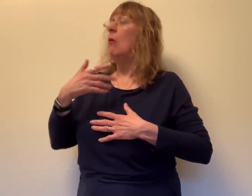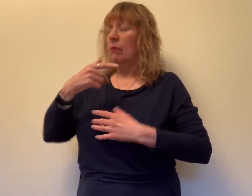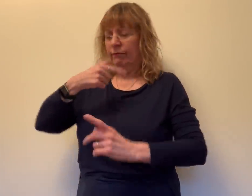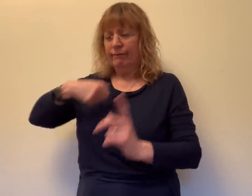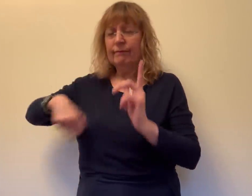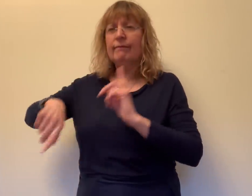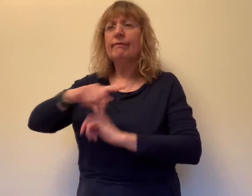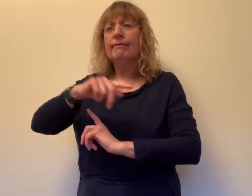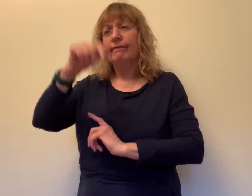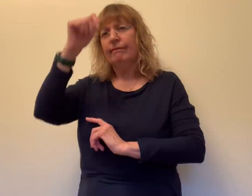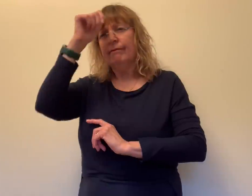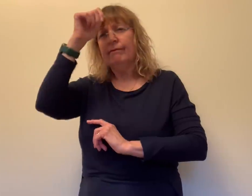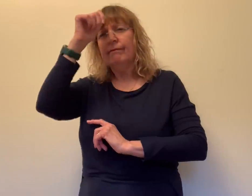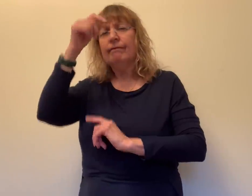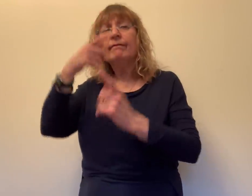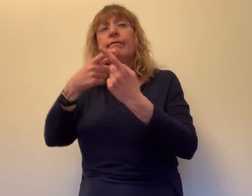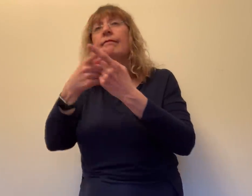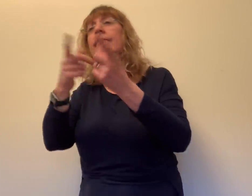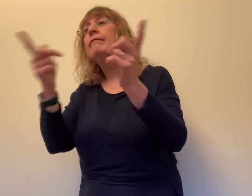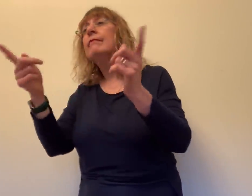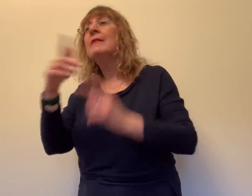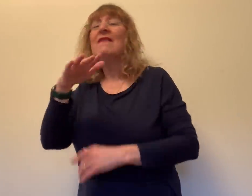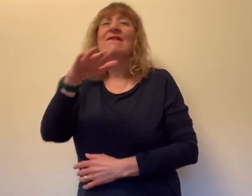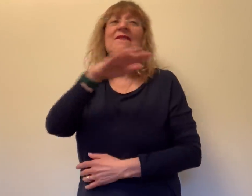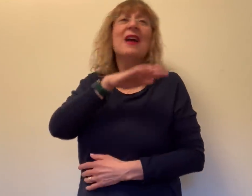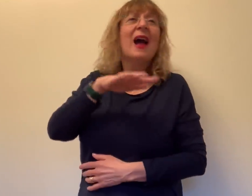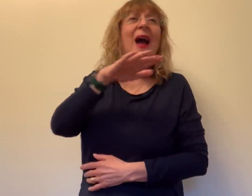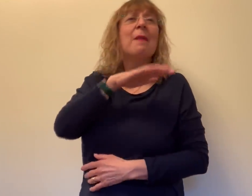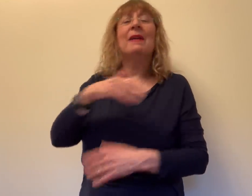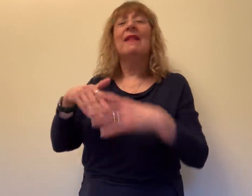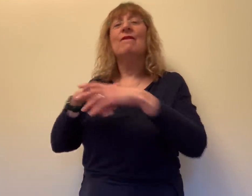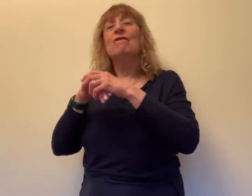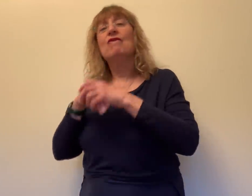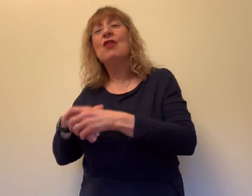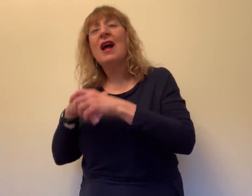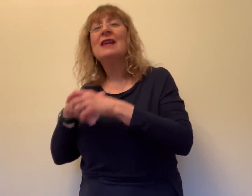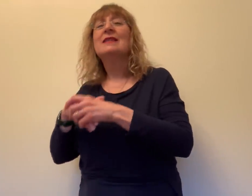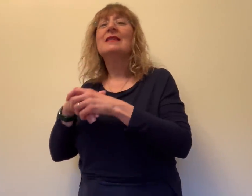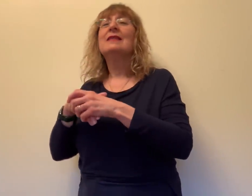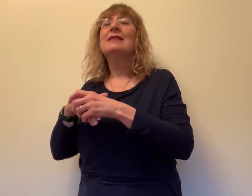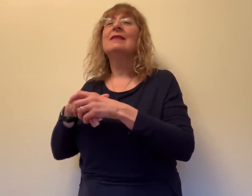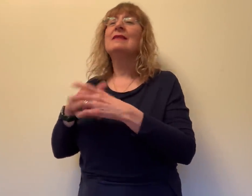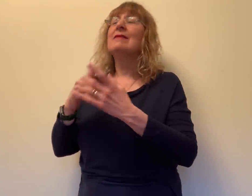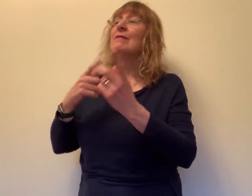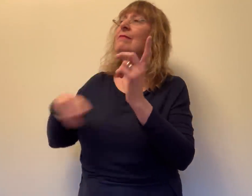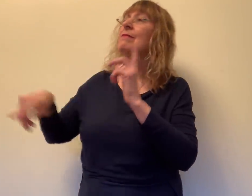even those known to us amongst our families and friends.